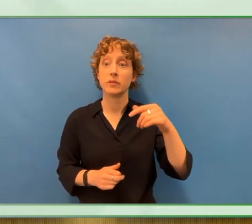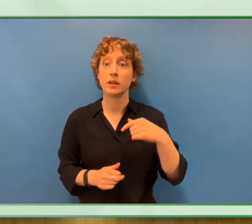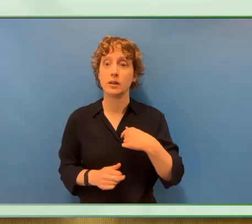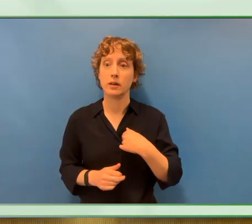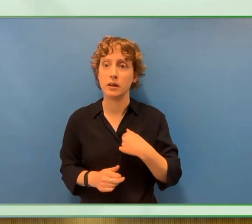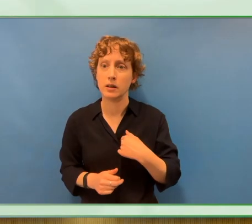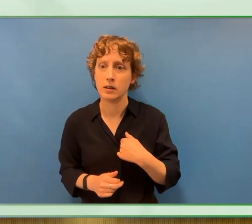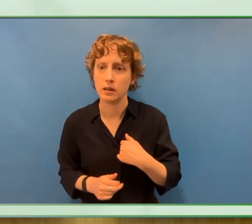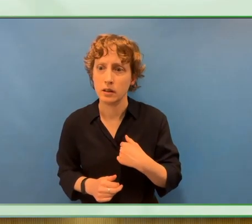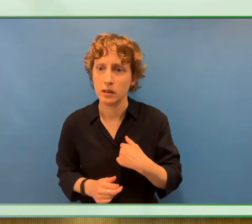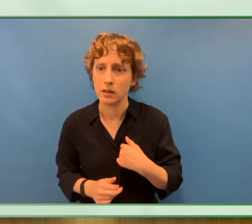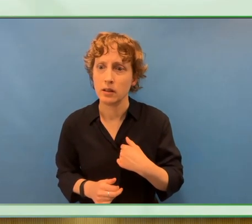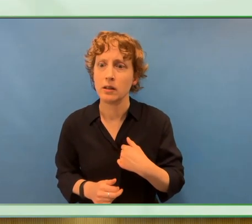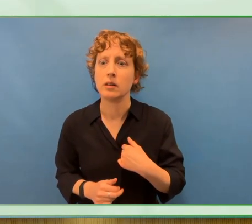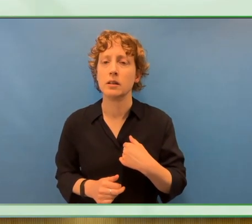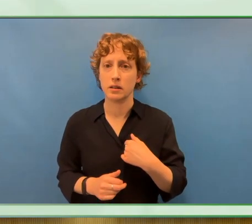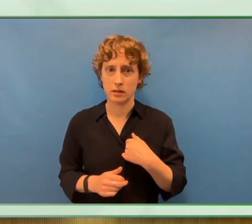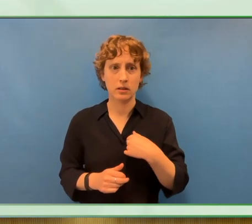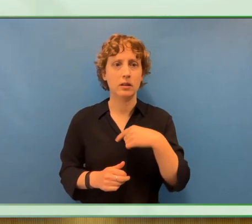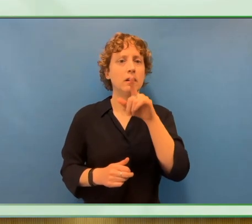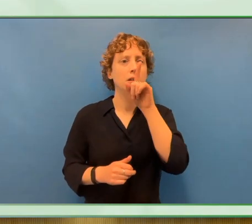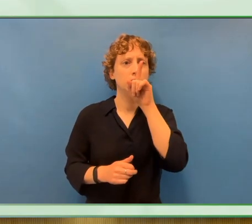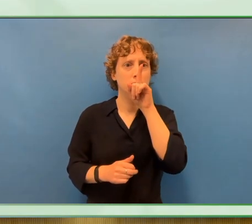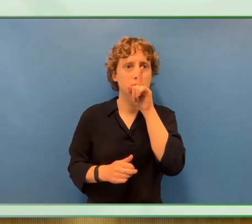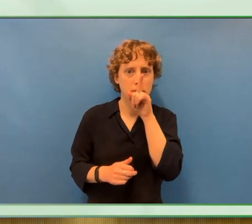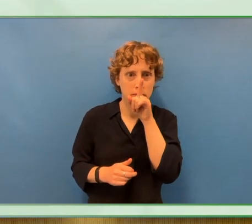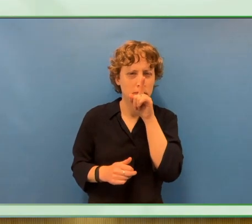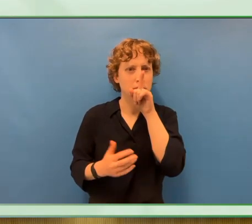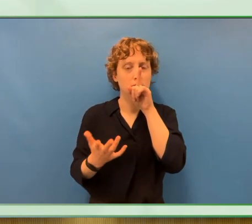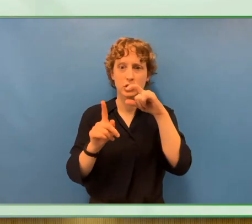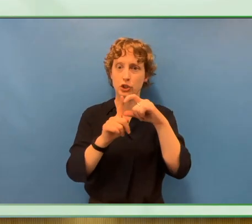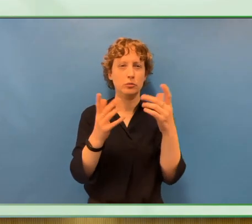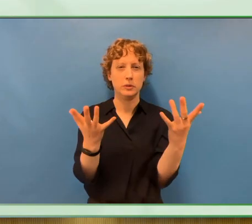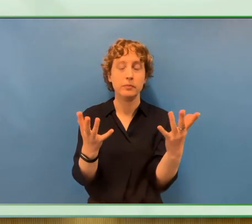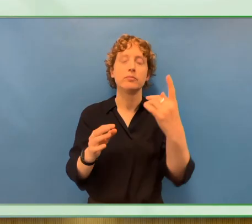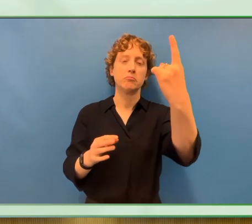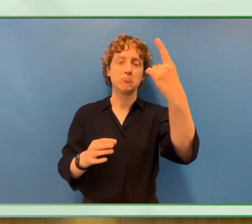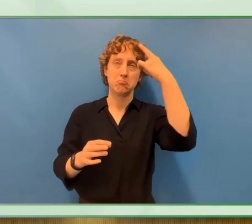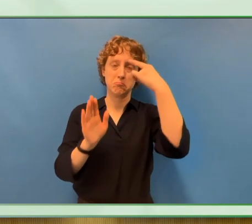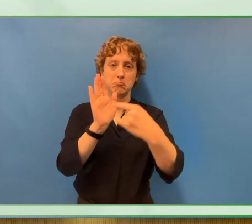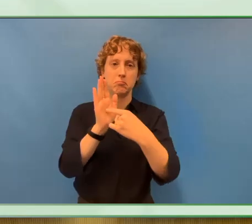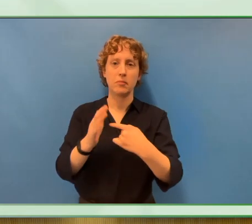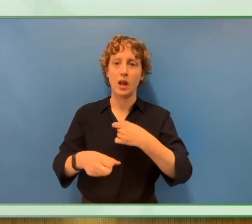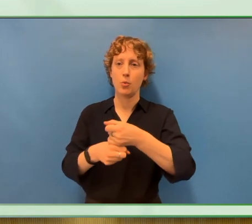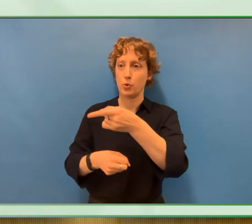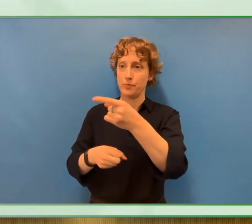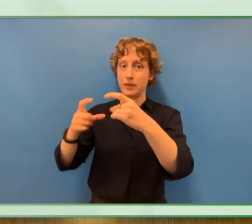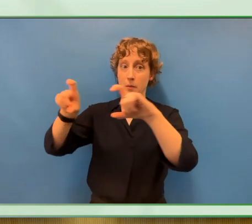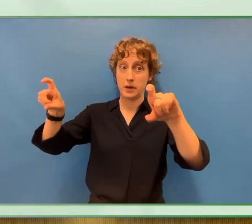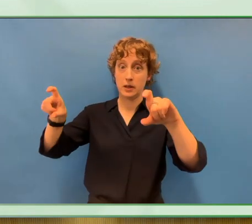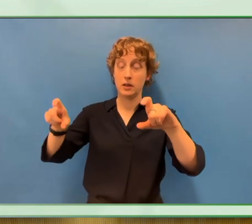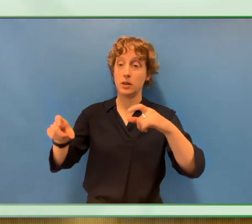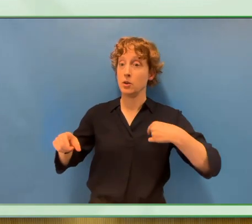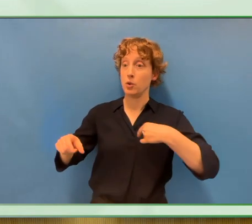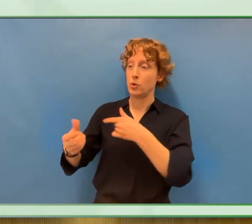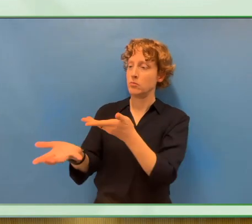When I was working in a company, one of our markets was China. We were very clear we